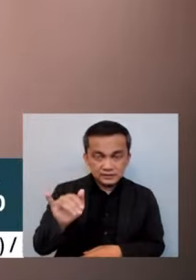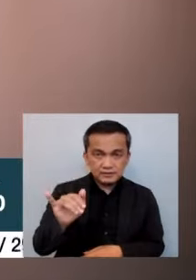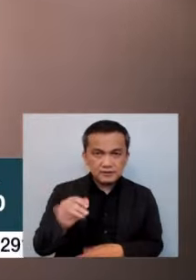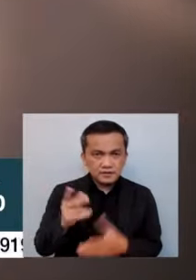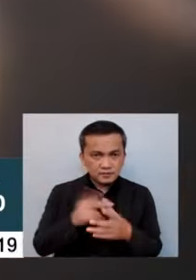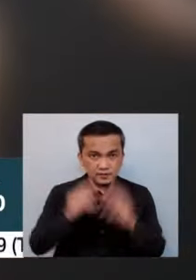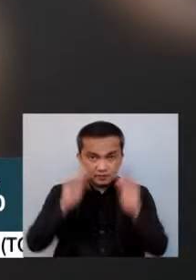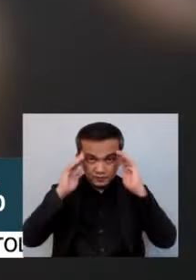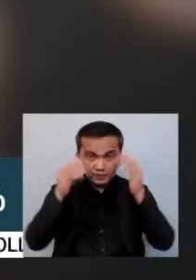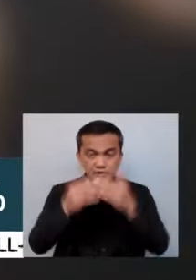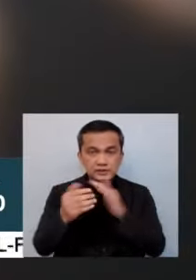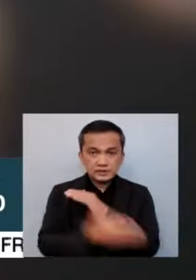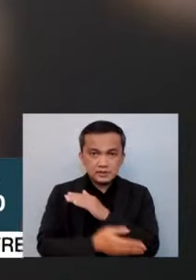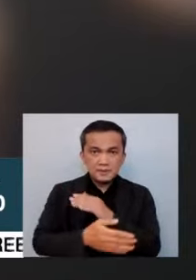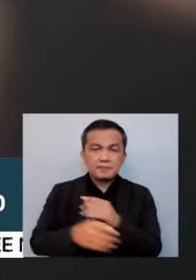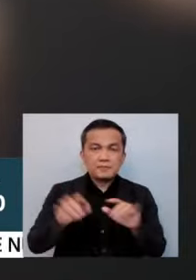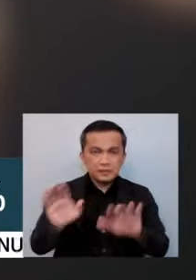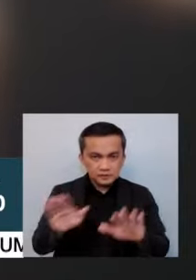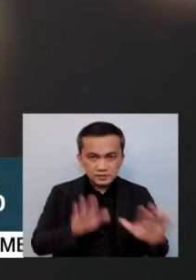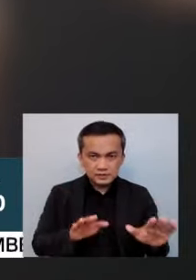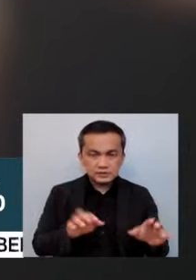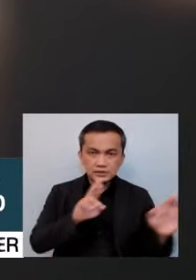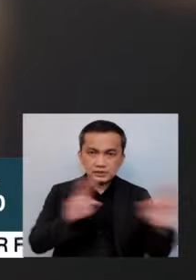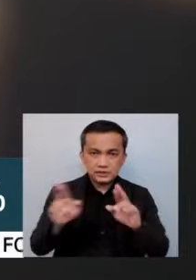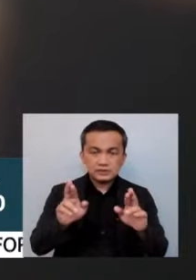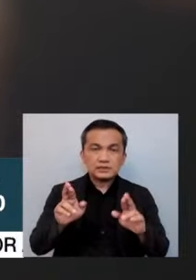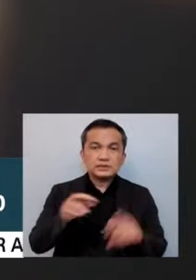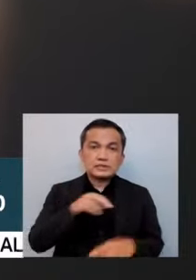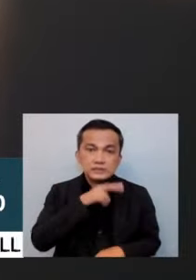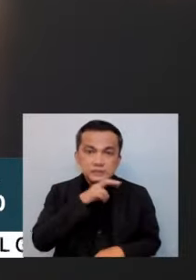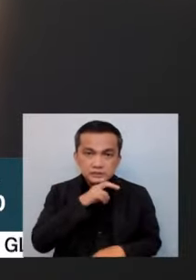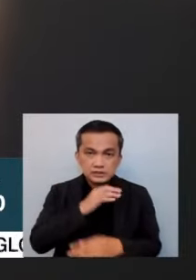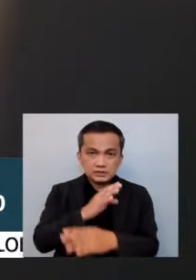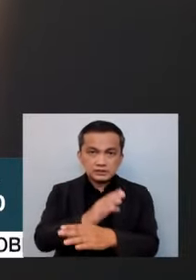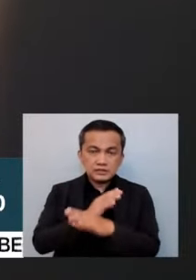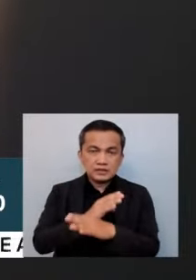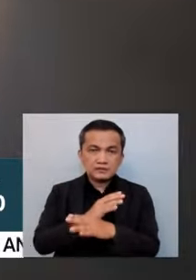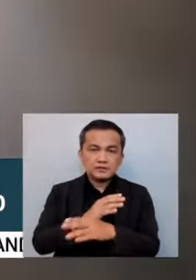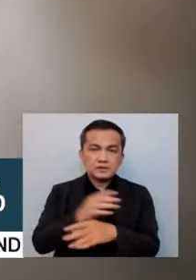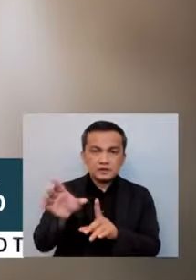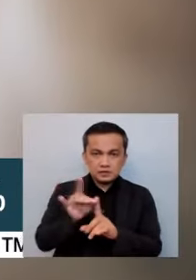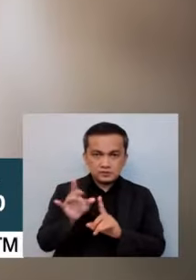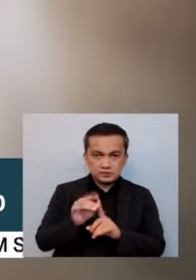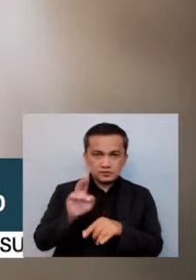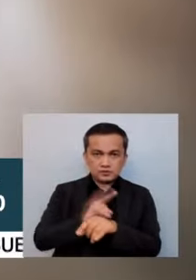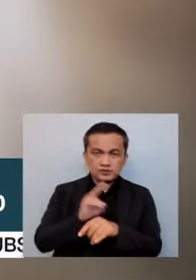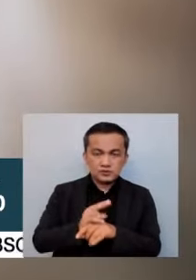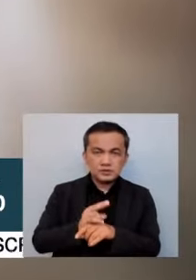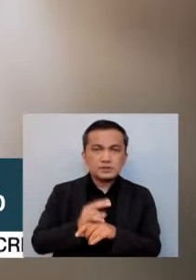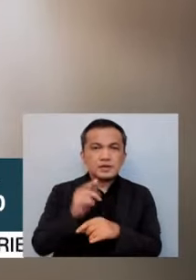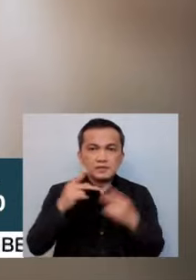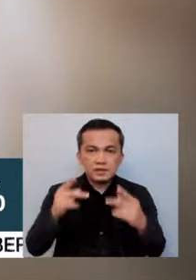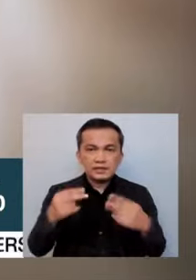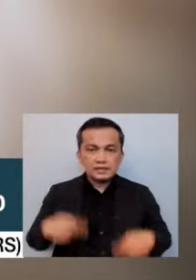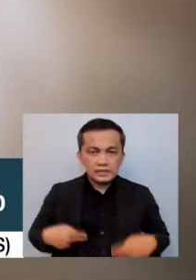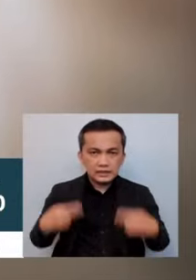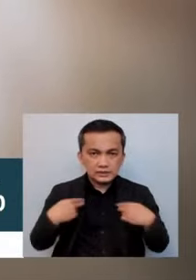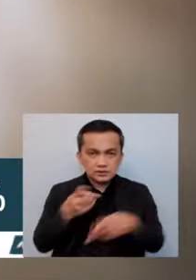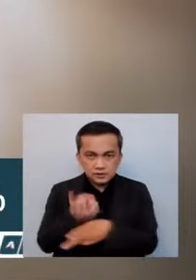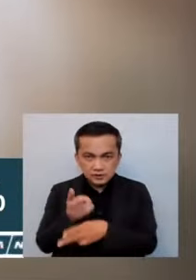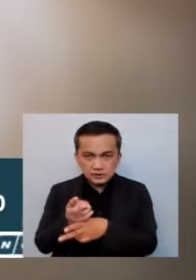countries must be to ensure that they are ready for the virus and stop transmission by using public health tools like disease surveillance,